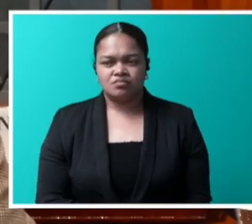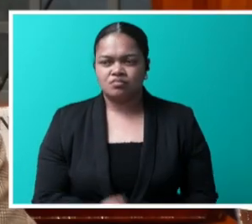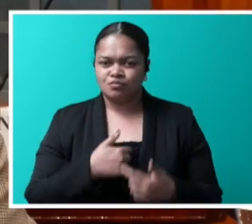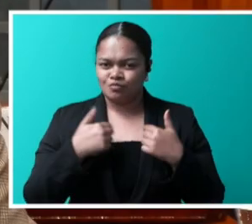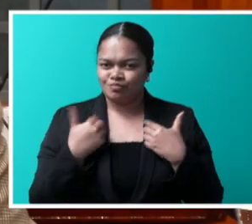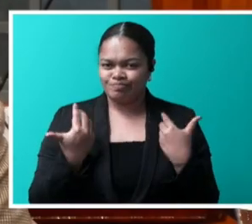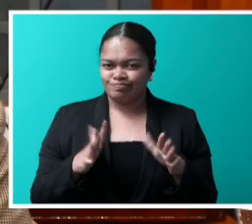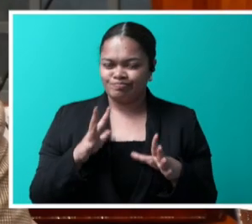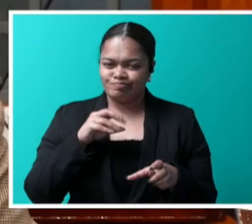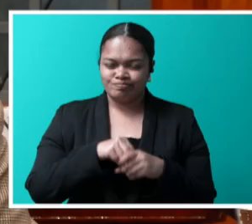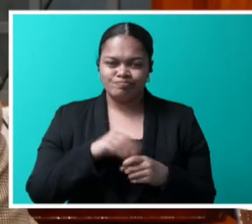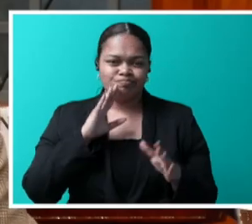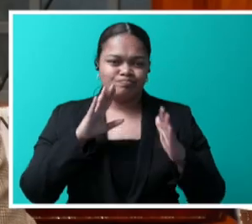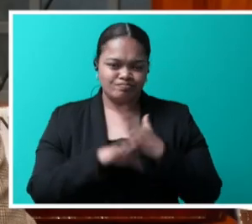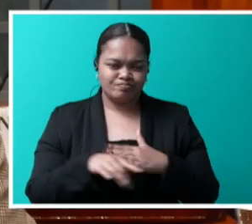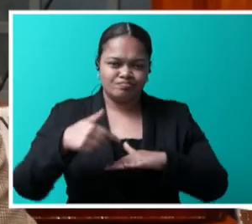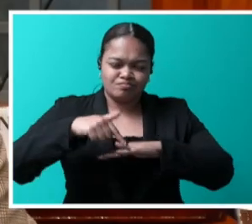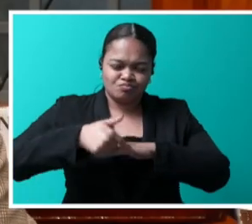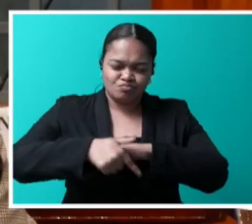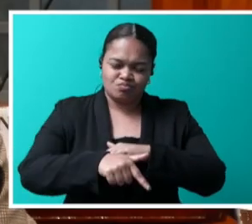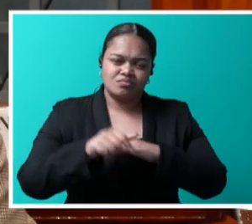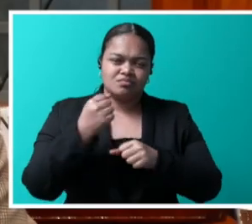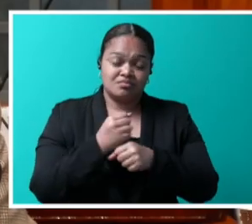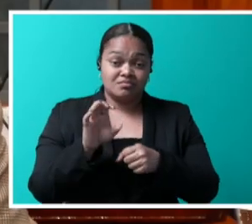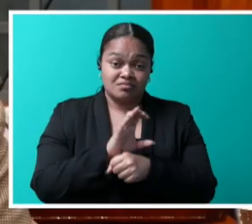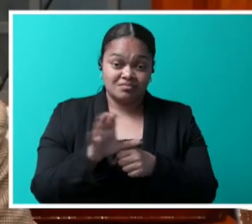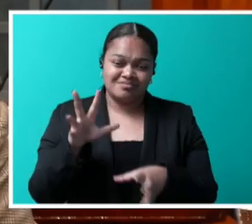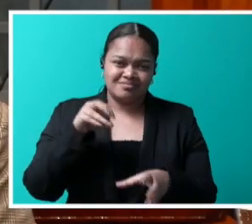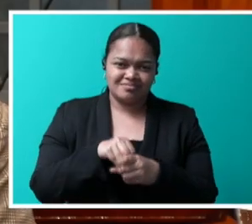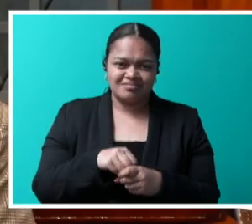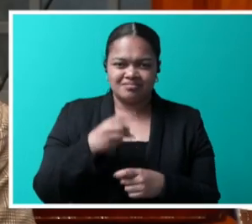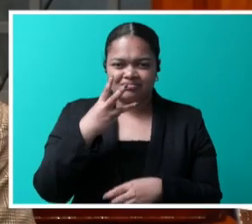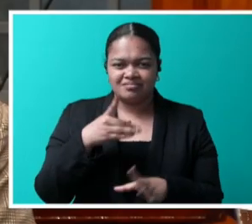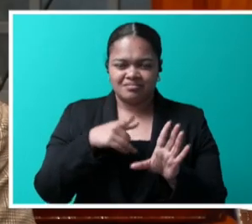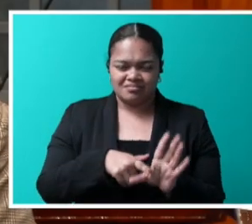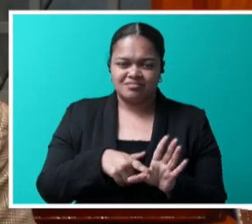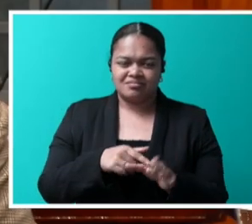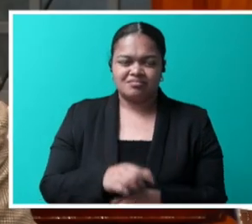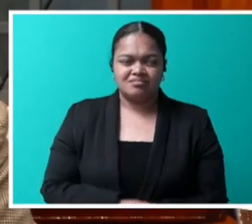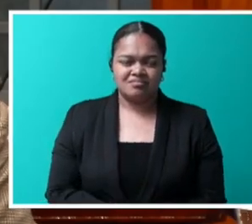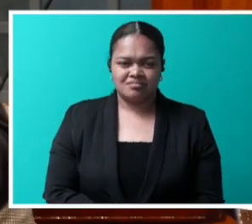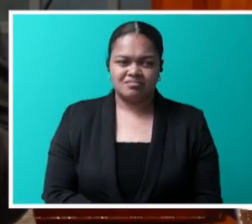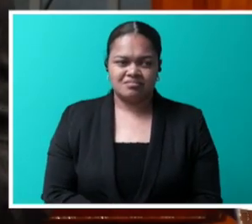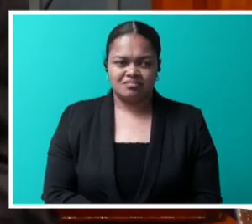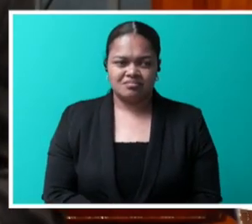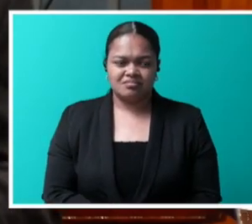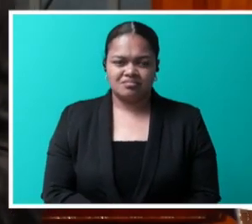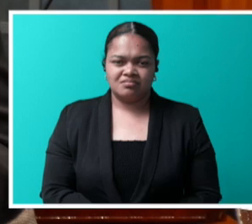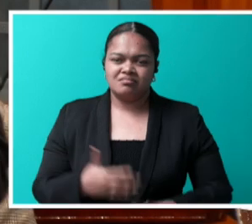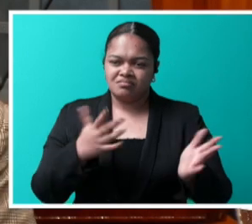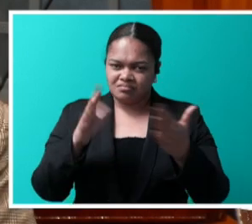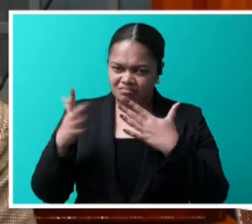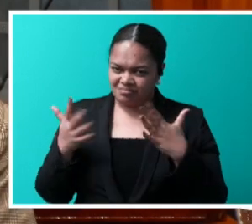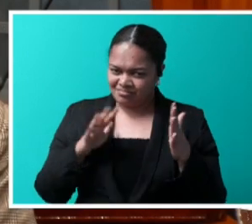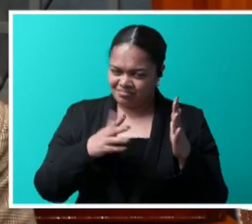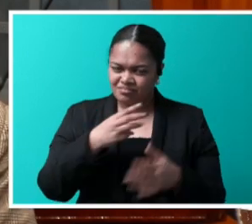engaged private drilling companies now and engaged them on a 3-year work contract, complementing the ministry's